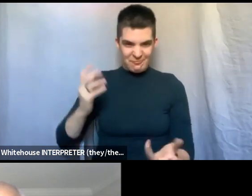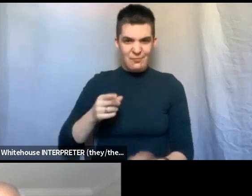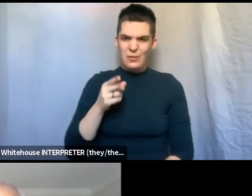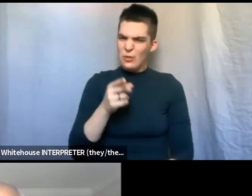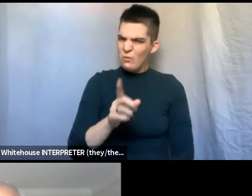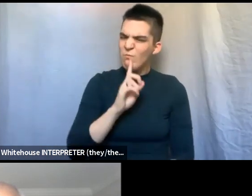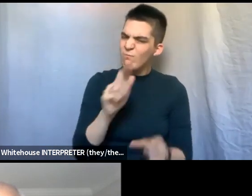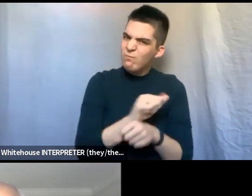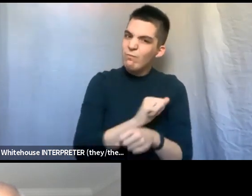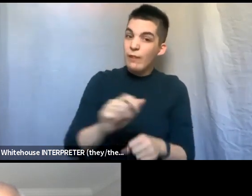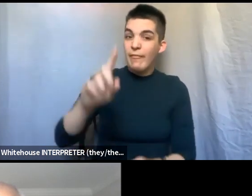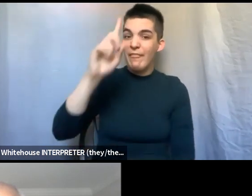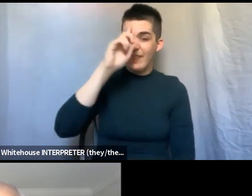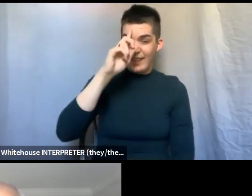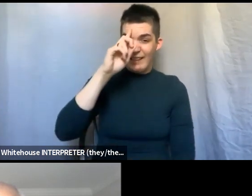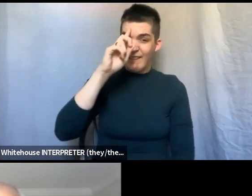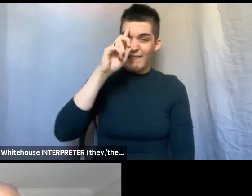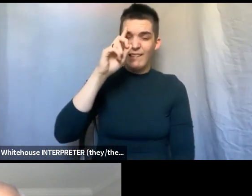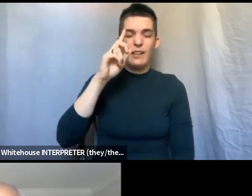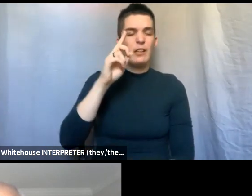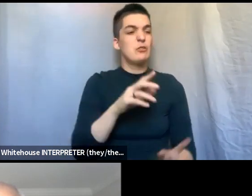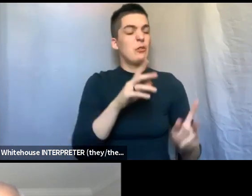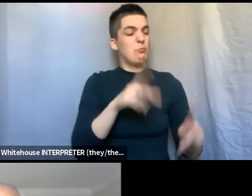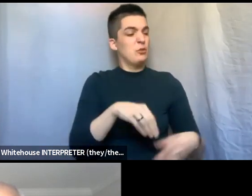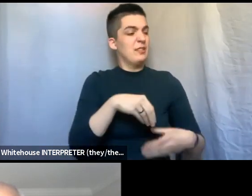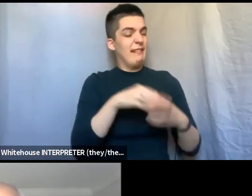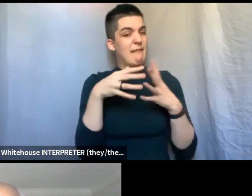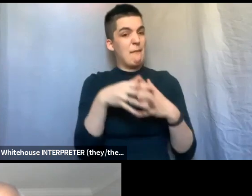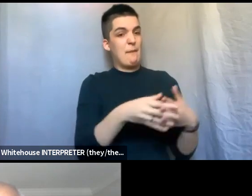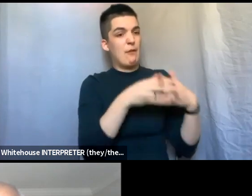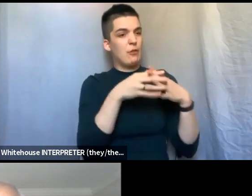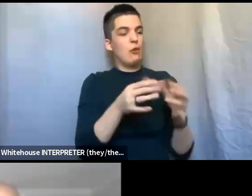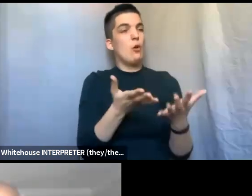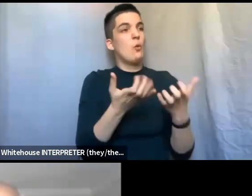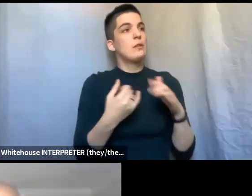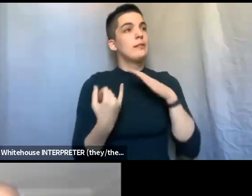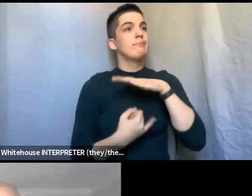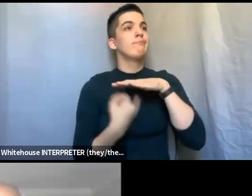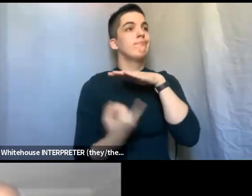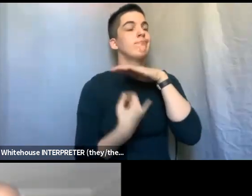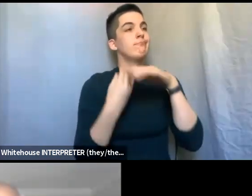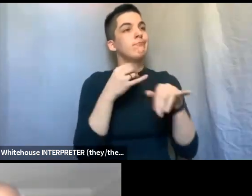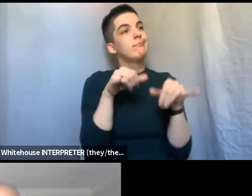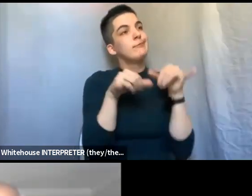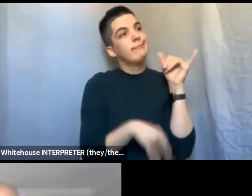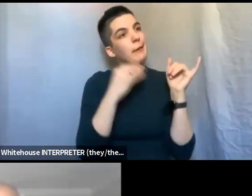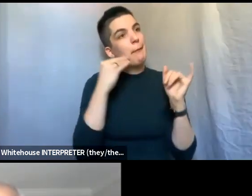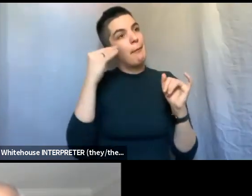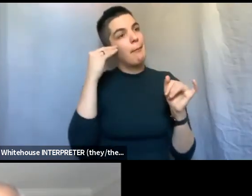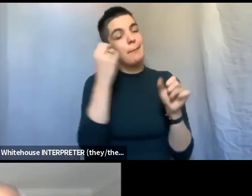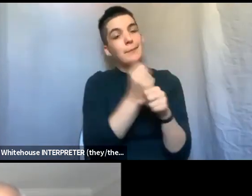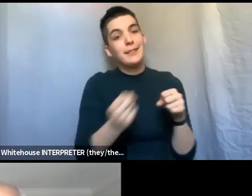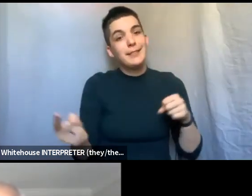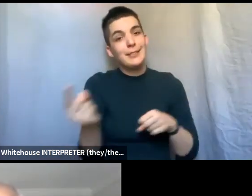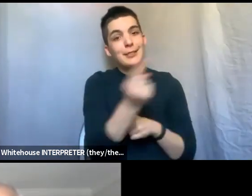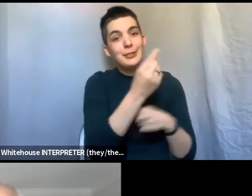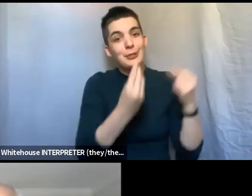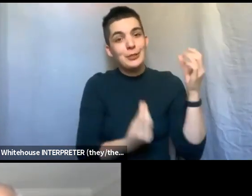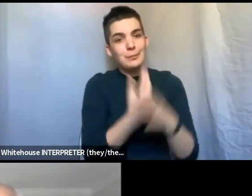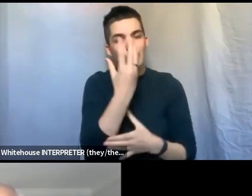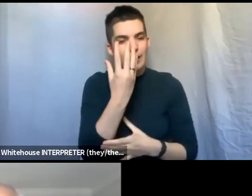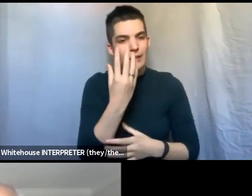think that there is a person in America who wants to stay home alone inside next spring? Give them something